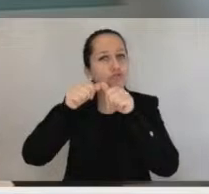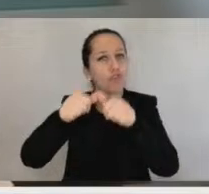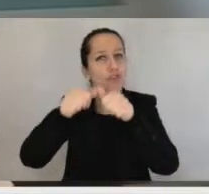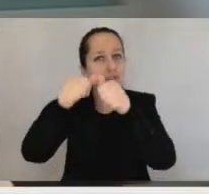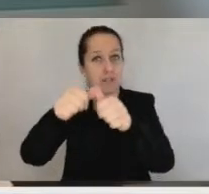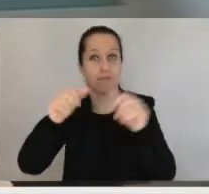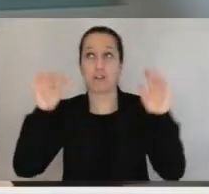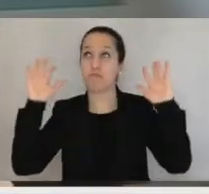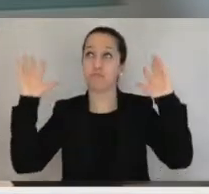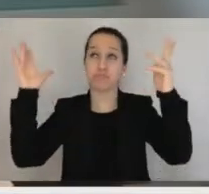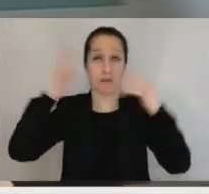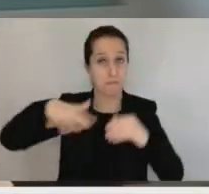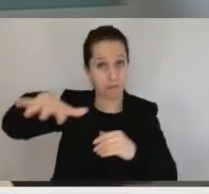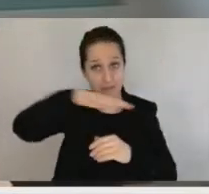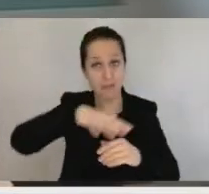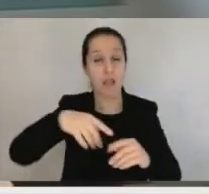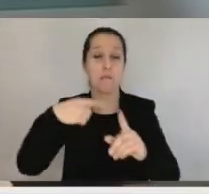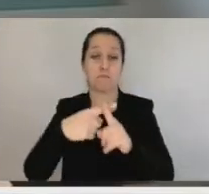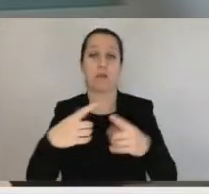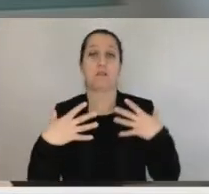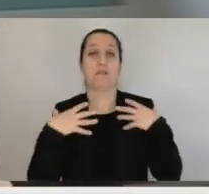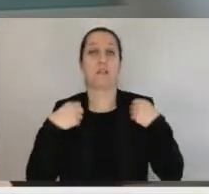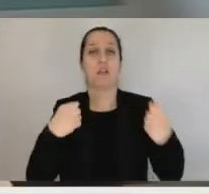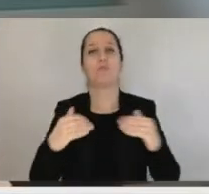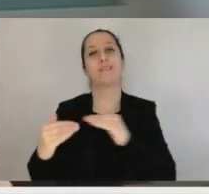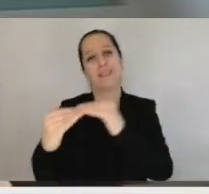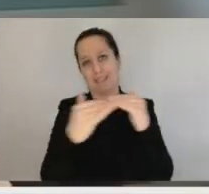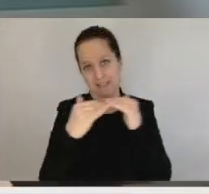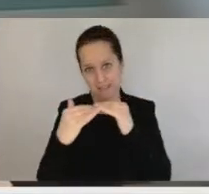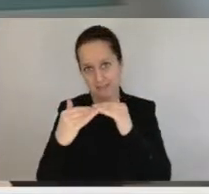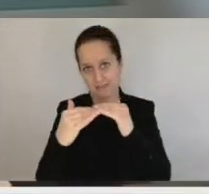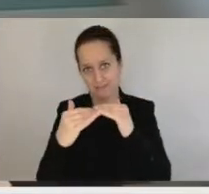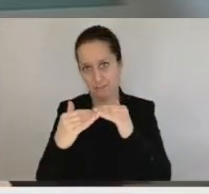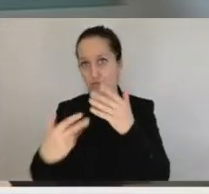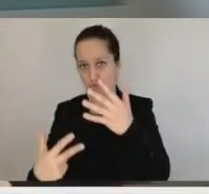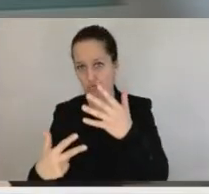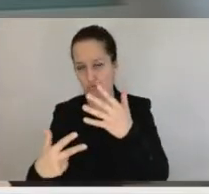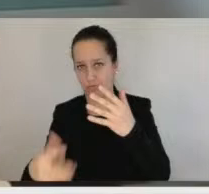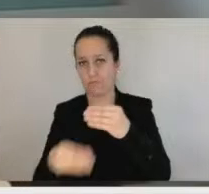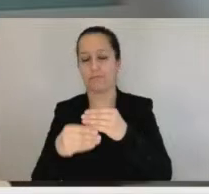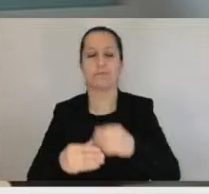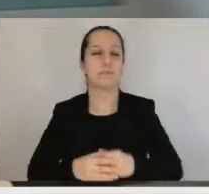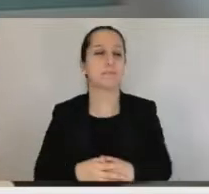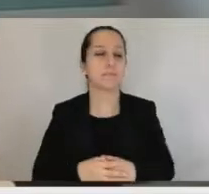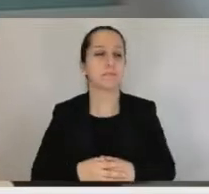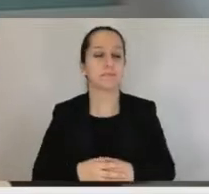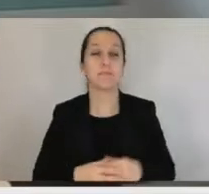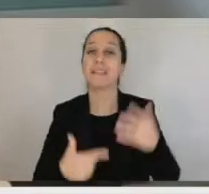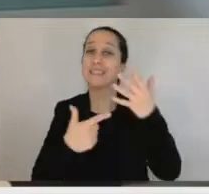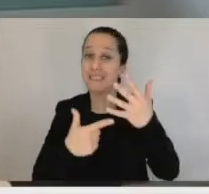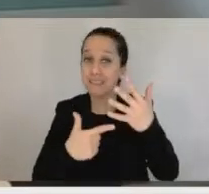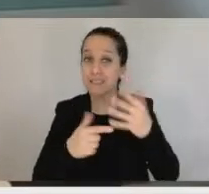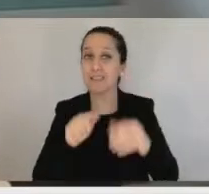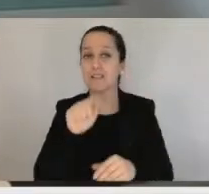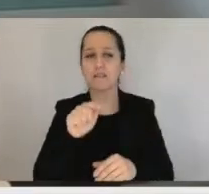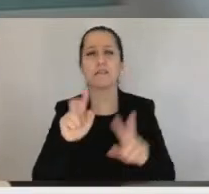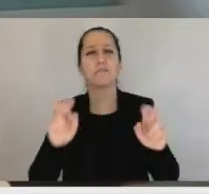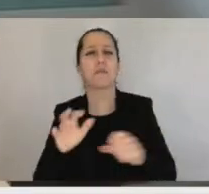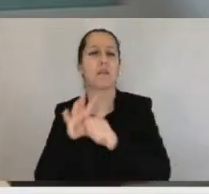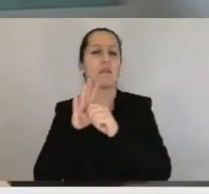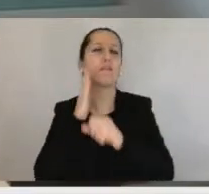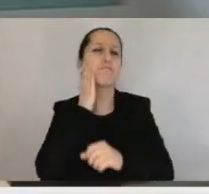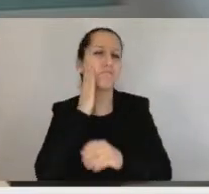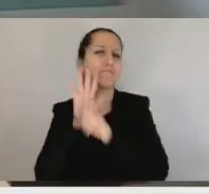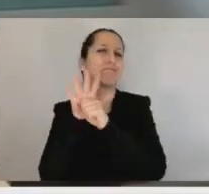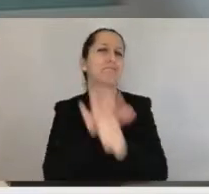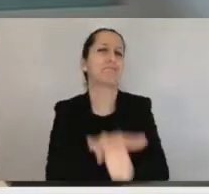come back to number 7, tackle racism, discrimination, and their outcomes, we are planning